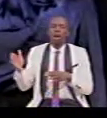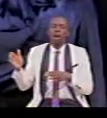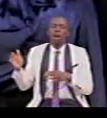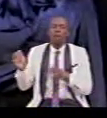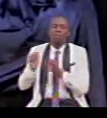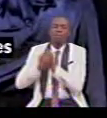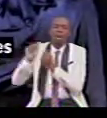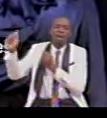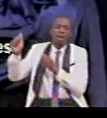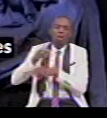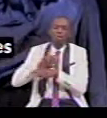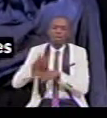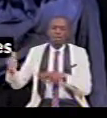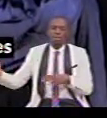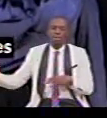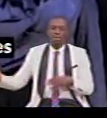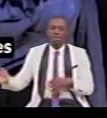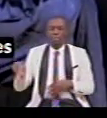away